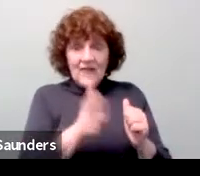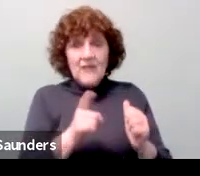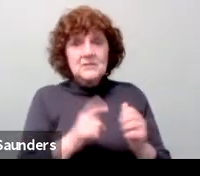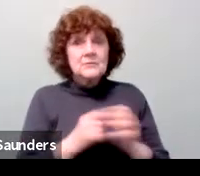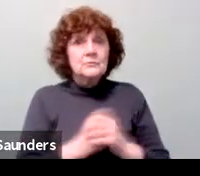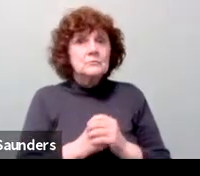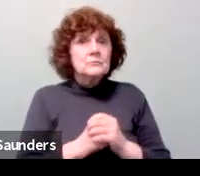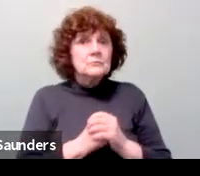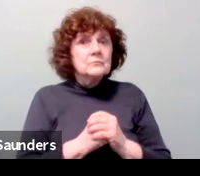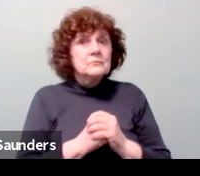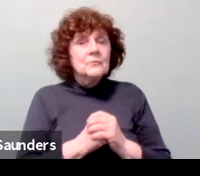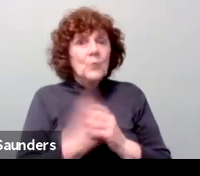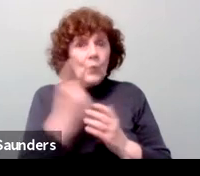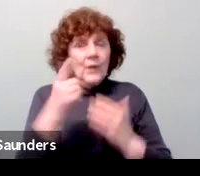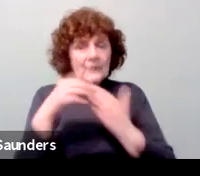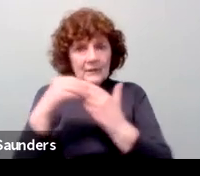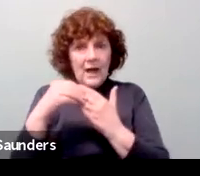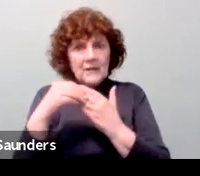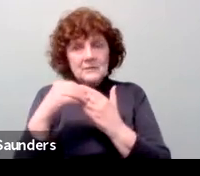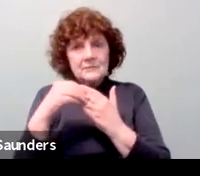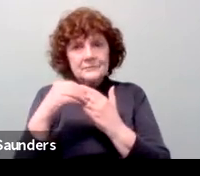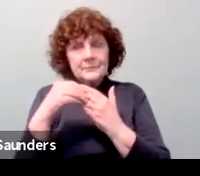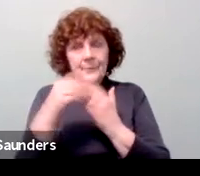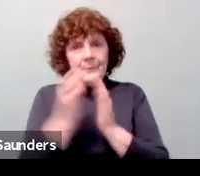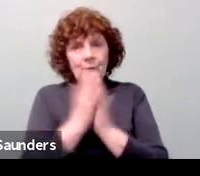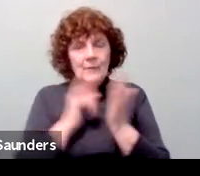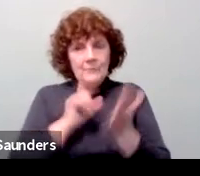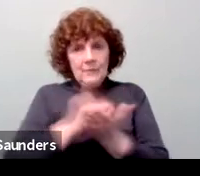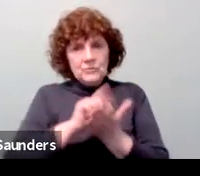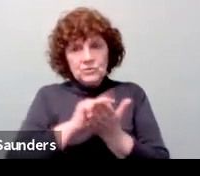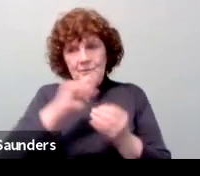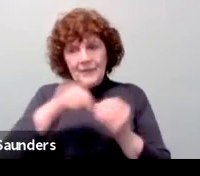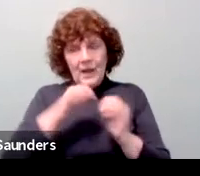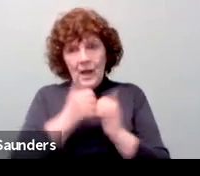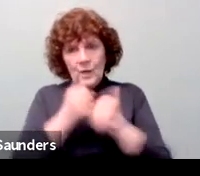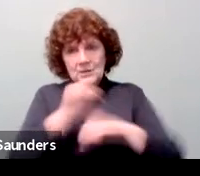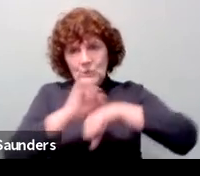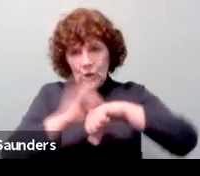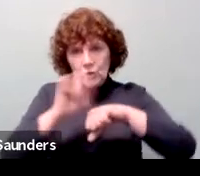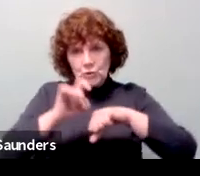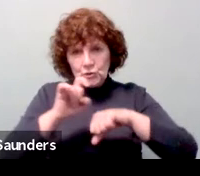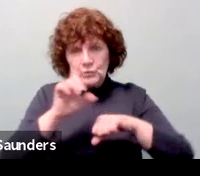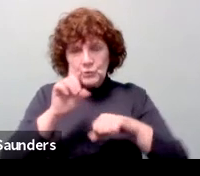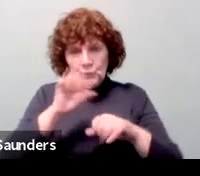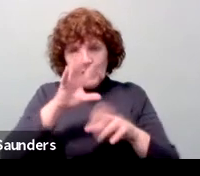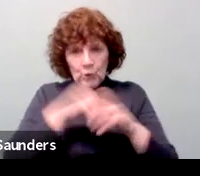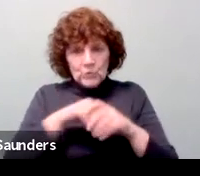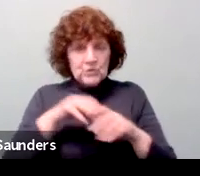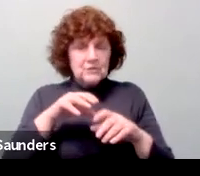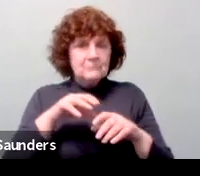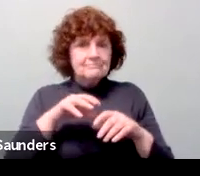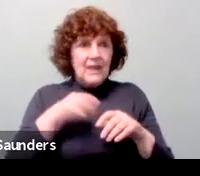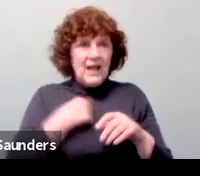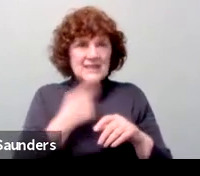that I published about how synagogues should do this, I said you